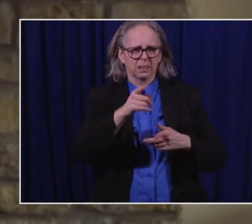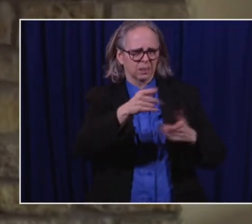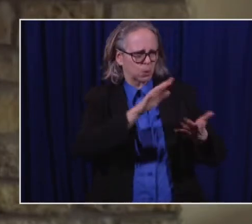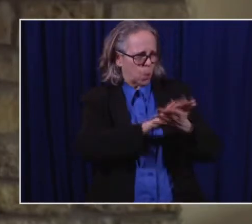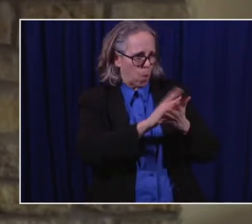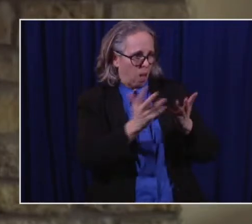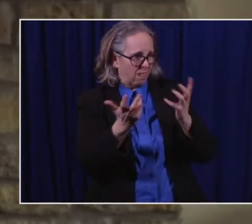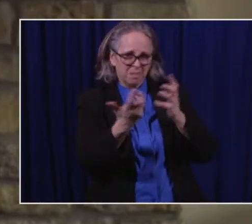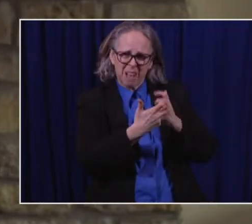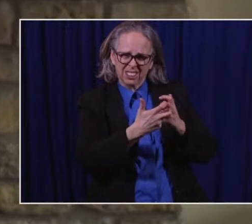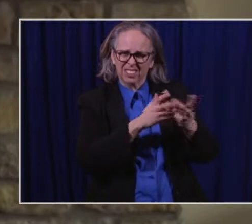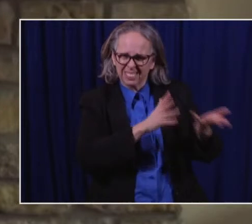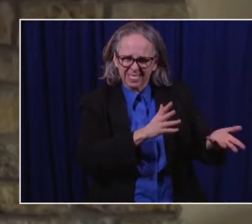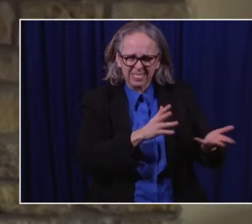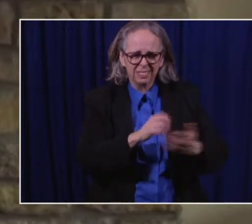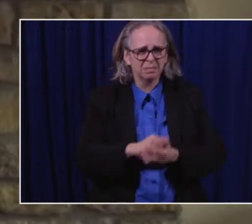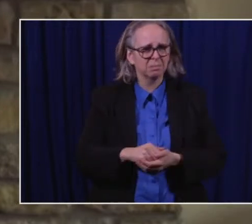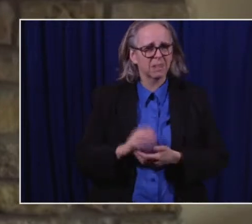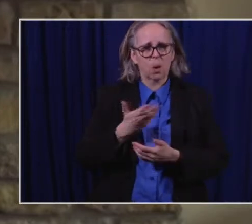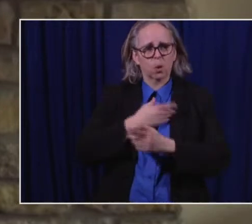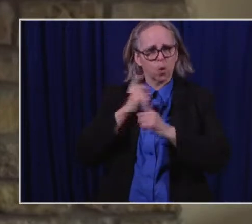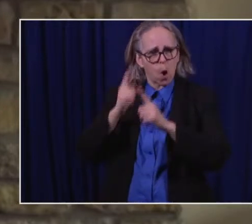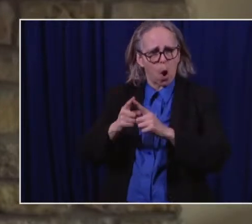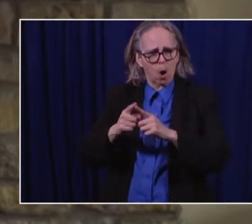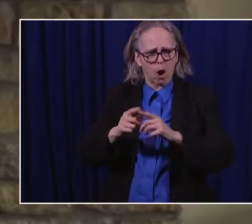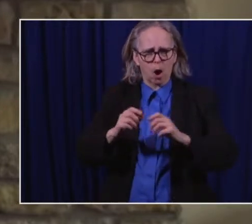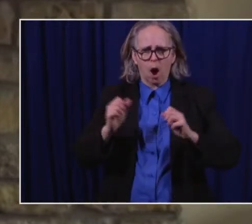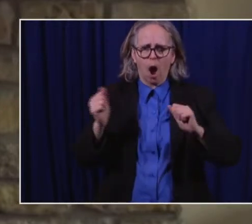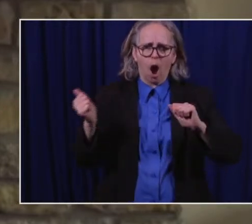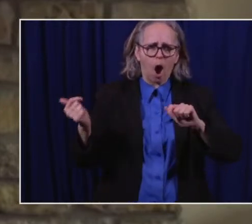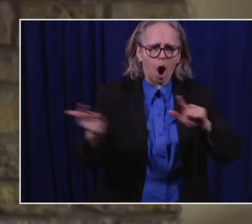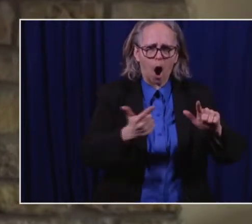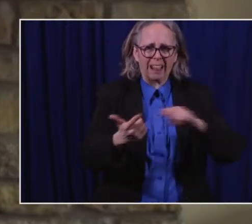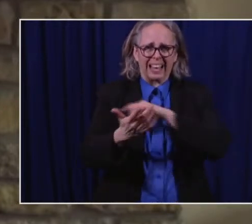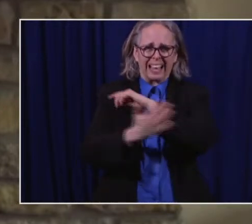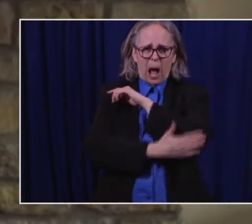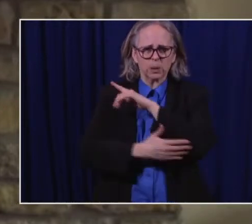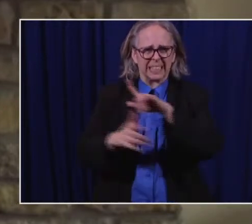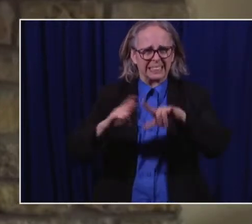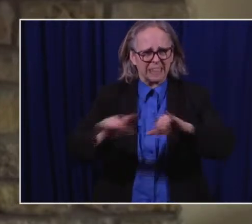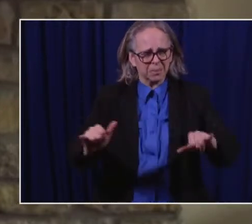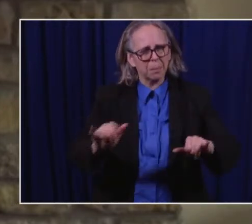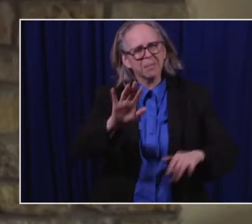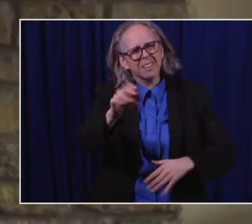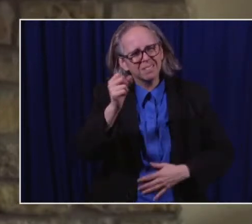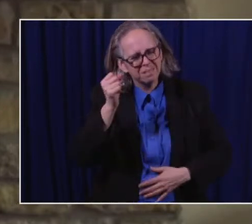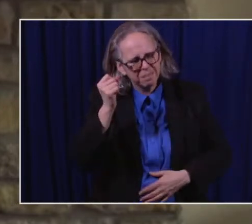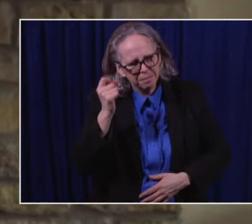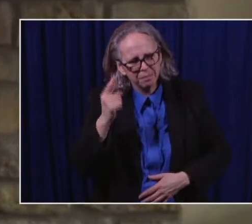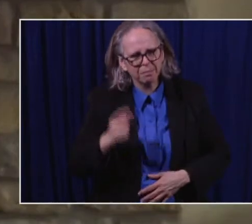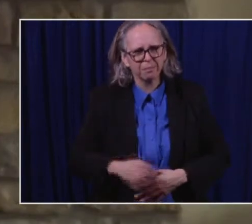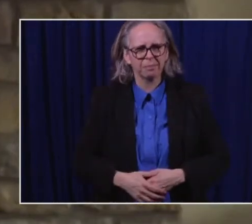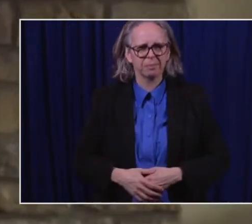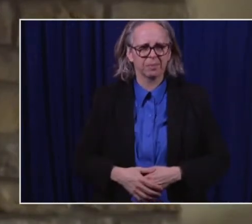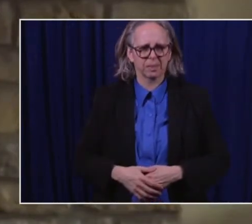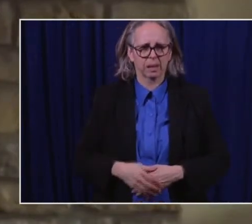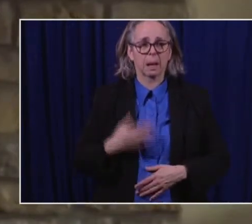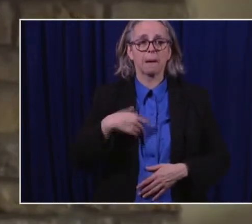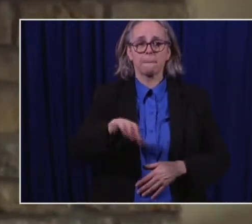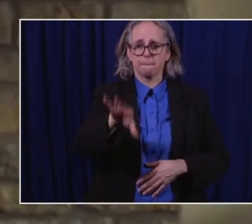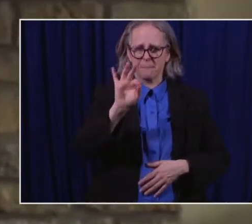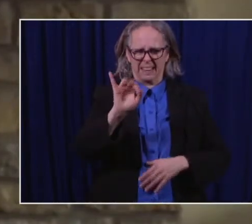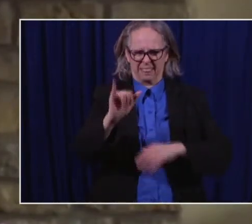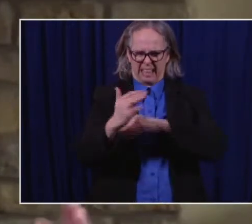one time. So what you'll find is that most counties will get vaccinated, all the schools in that county, within a 1 week